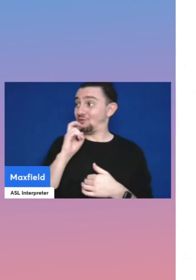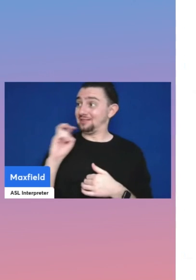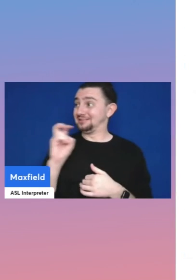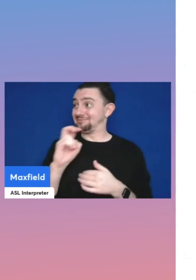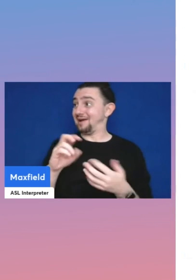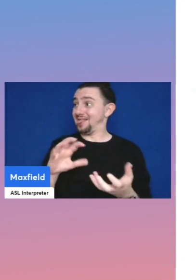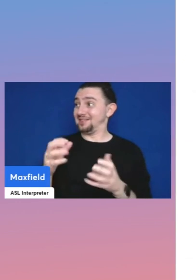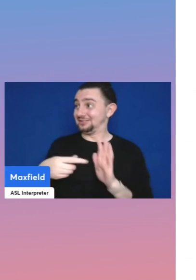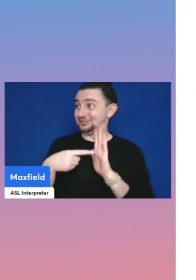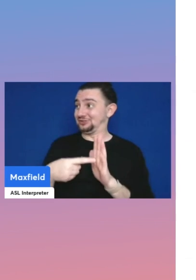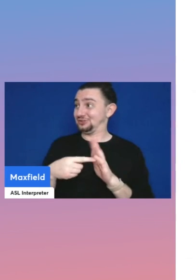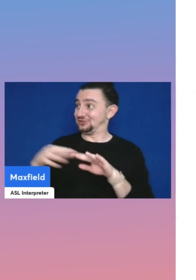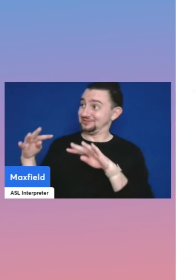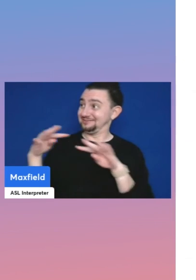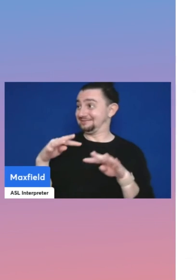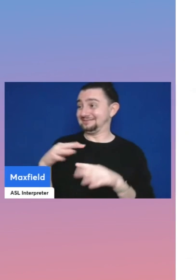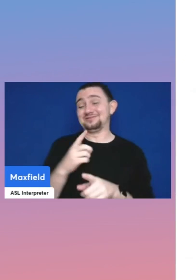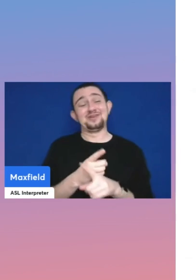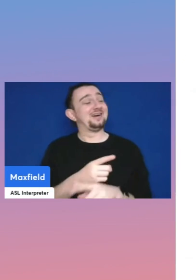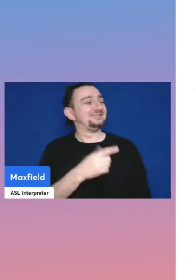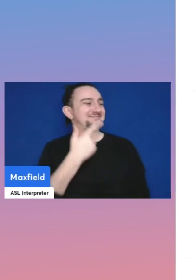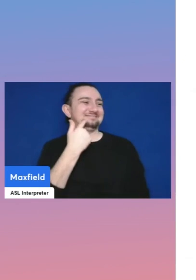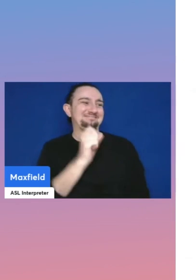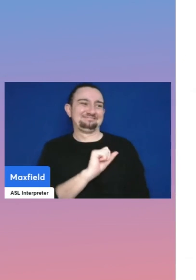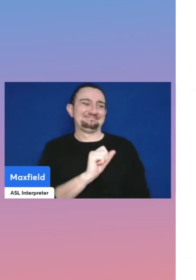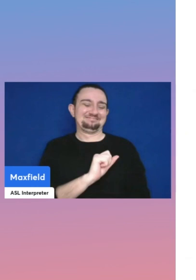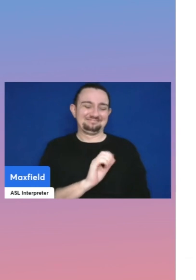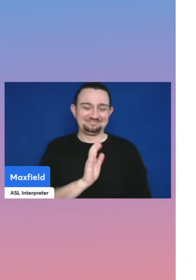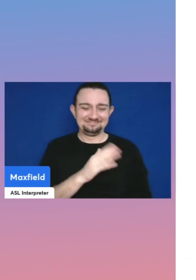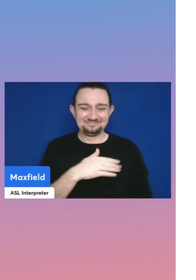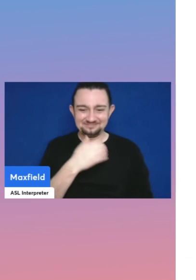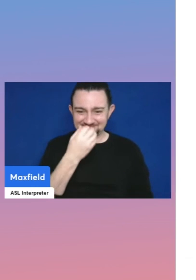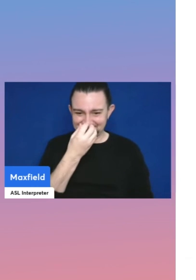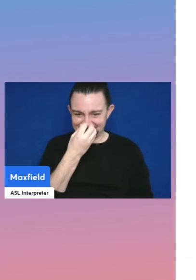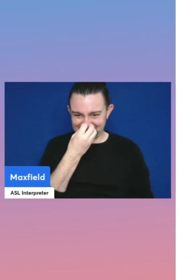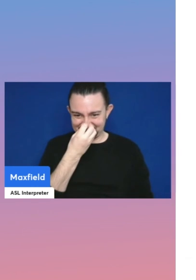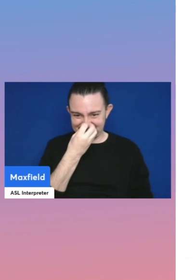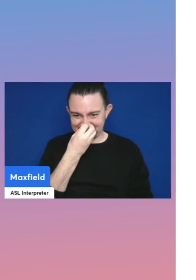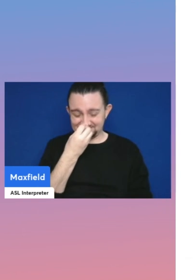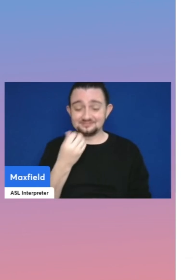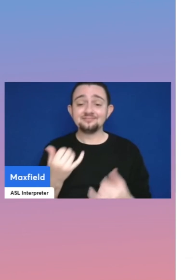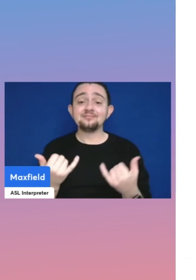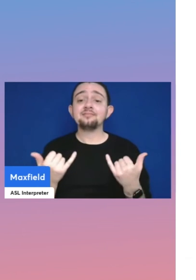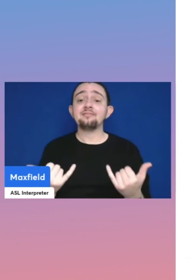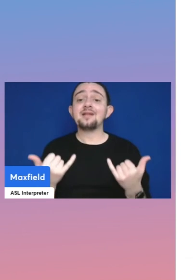So I'm going to our Vault